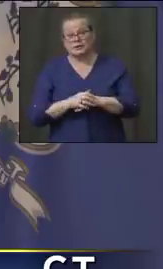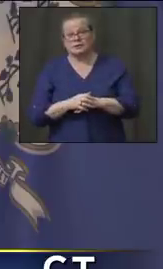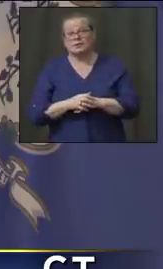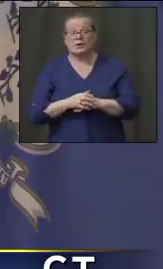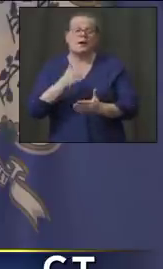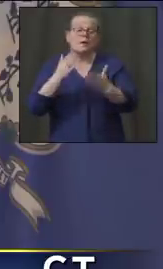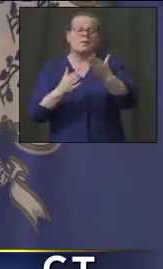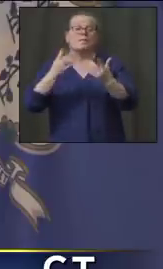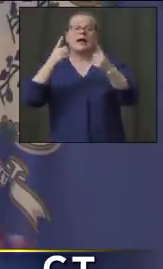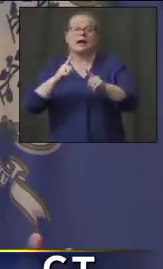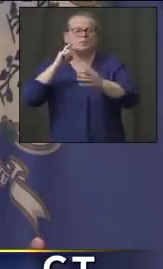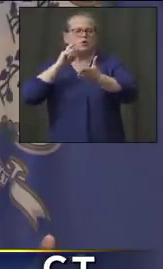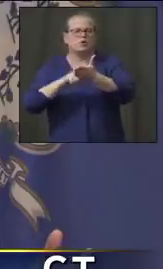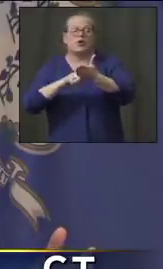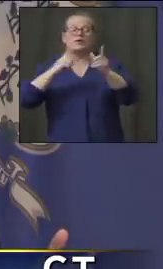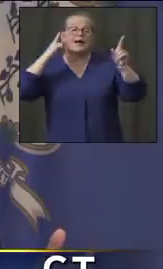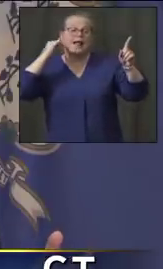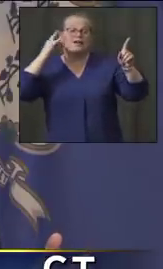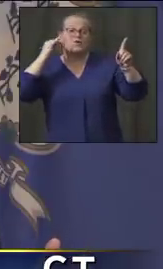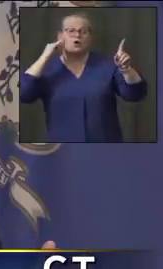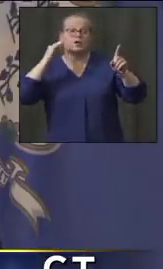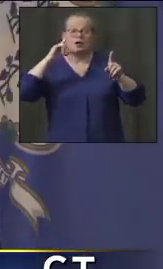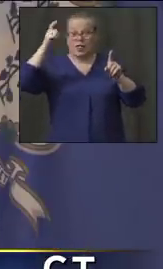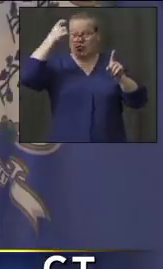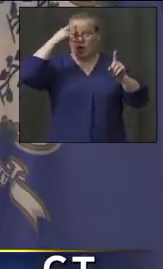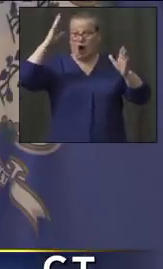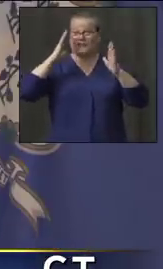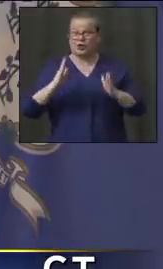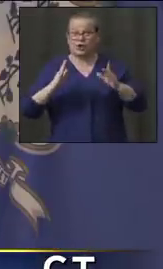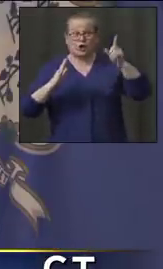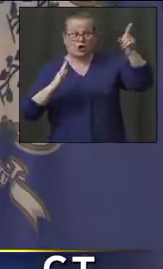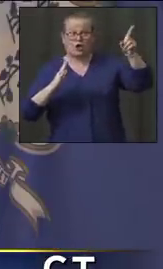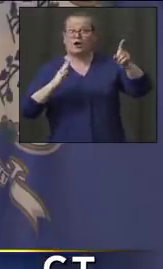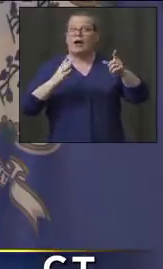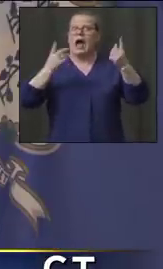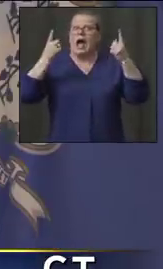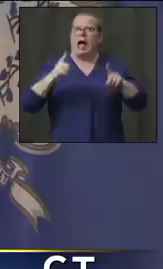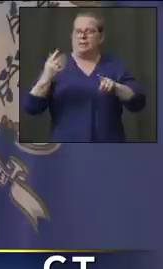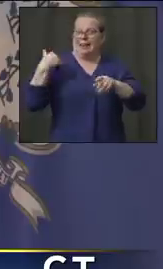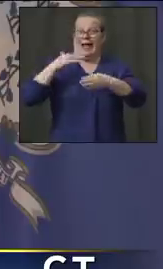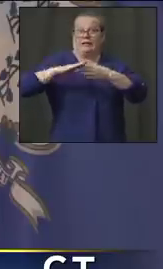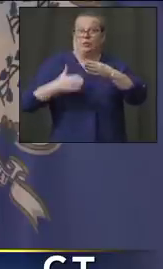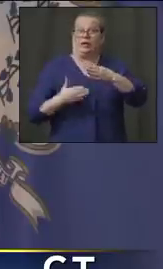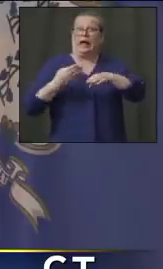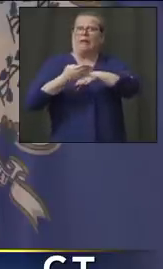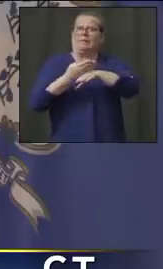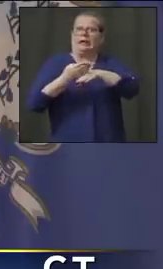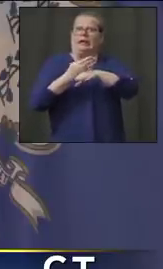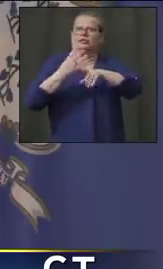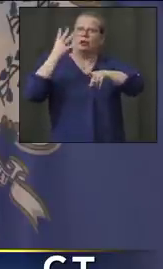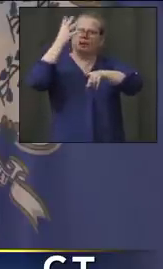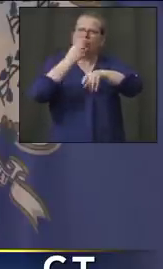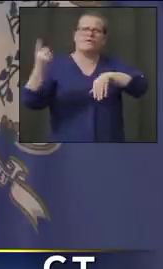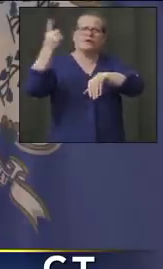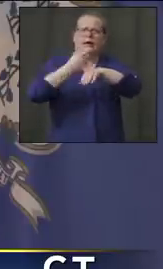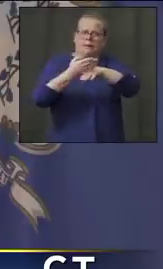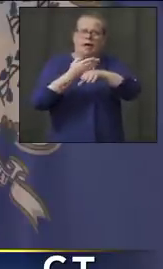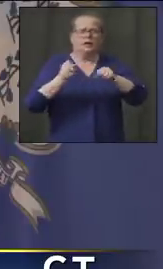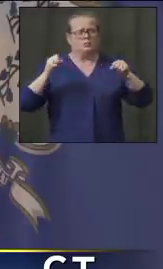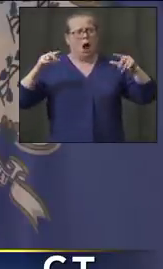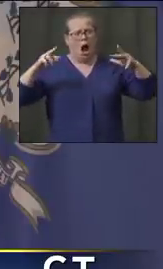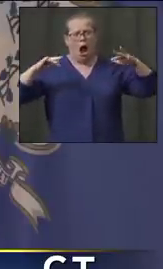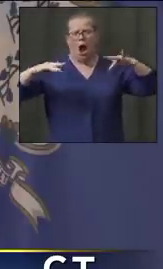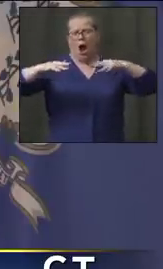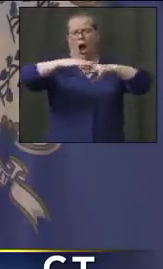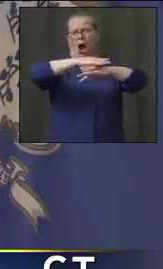the governor of California, it was a beach day last weekend. A lot of people were out there, and now he's threatening to close down all the beaches, which